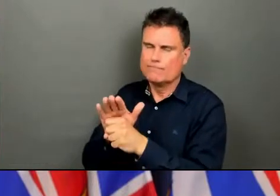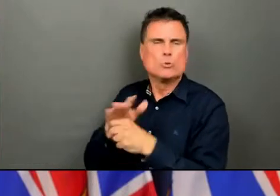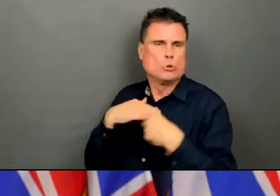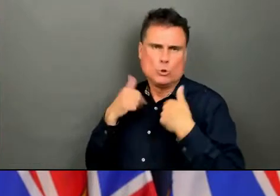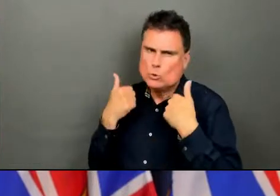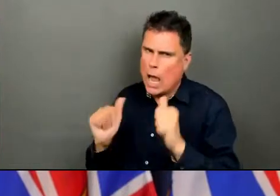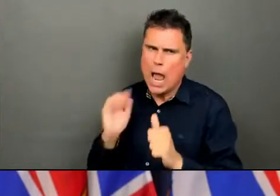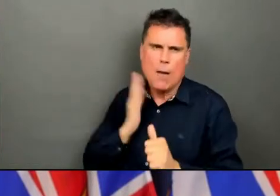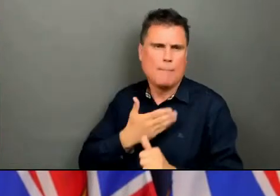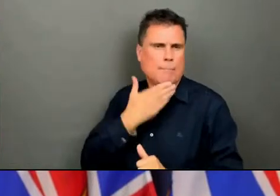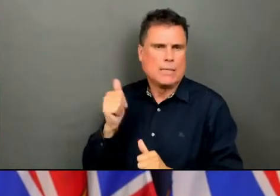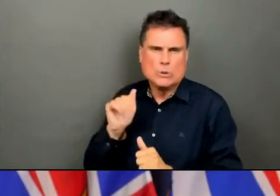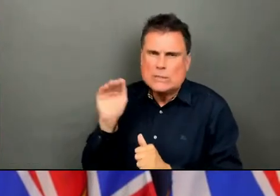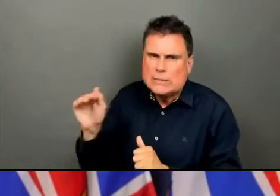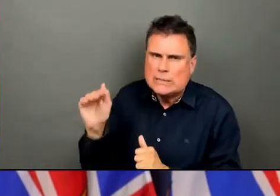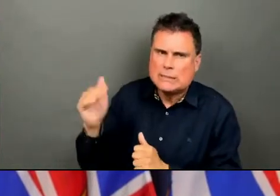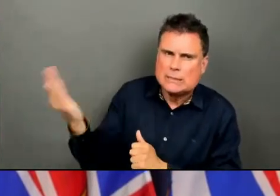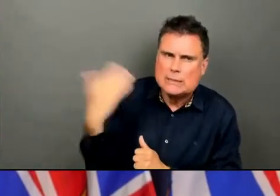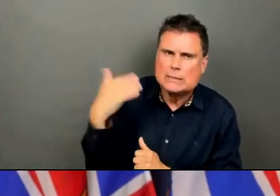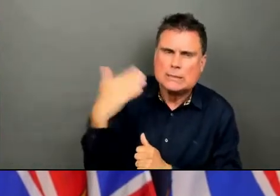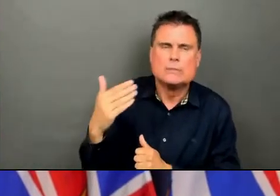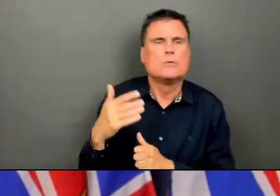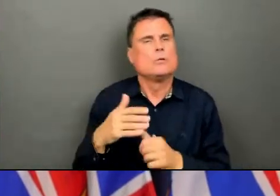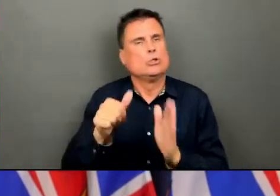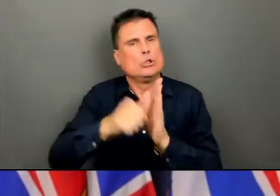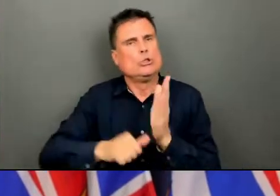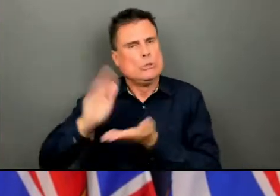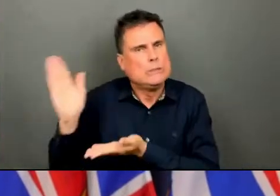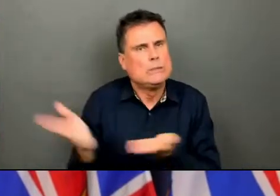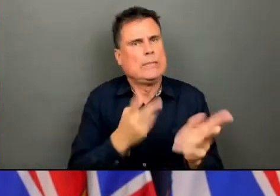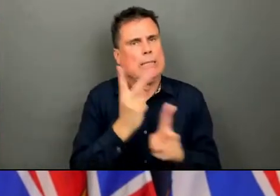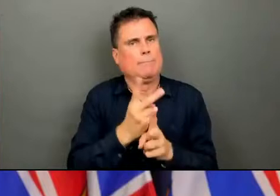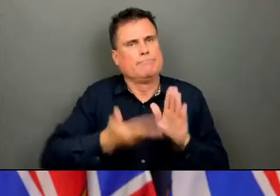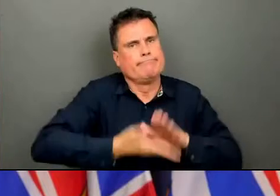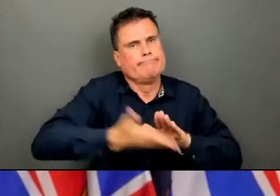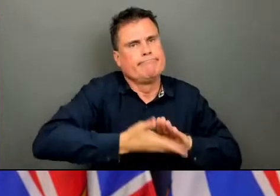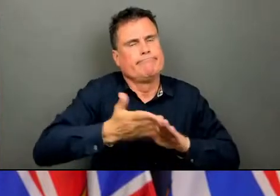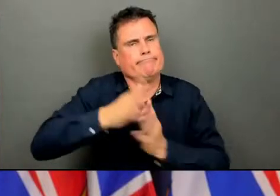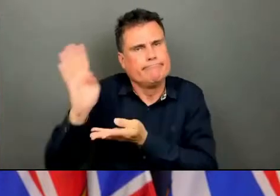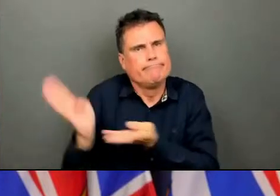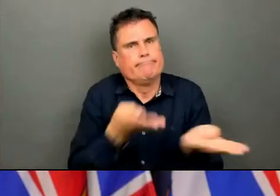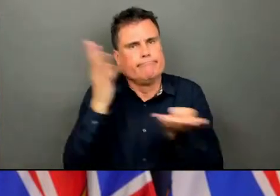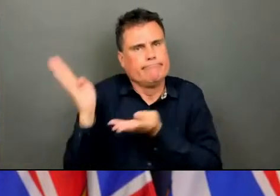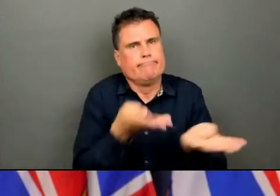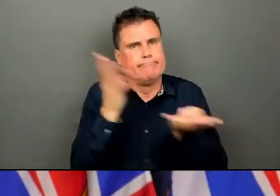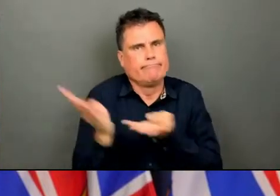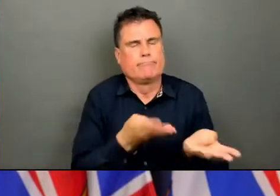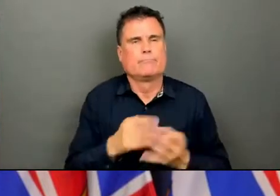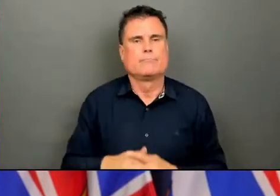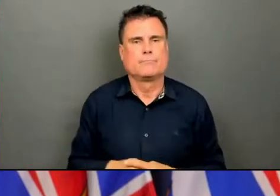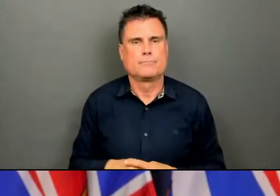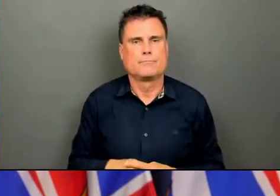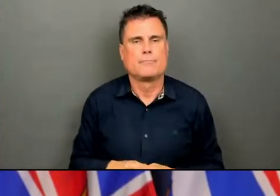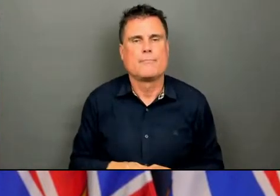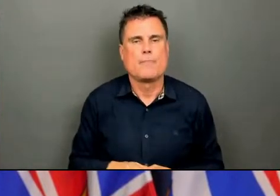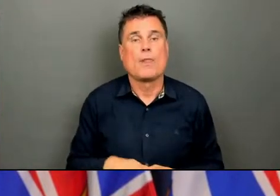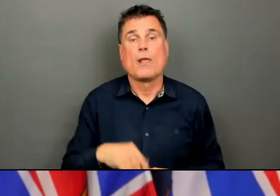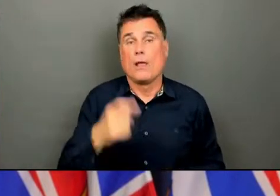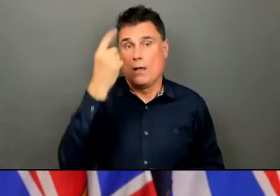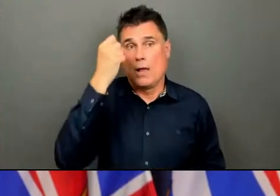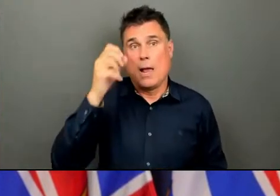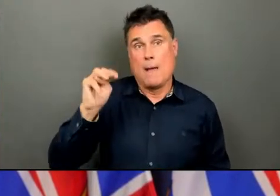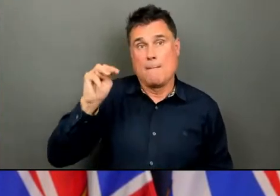those surgeries underway as soon as possible. I want to note that for the week of May